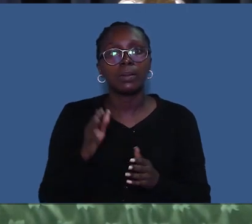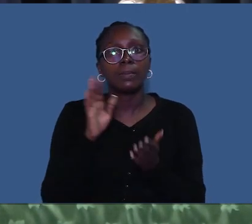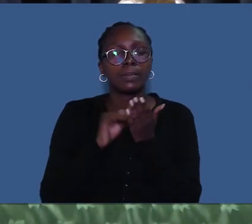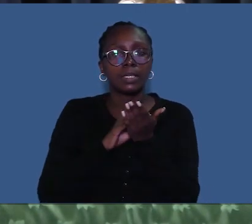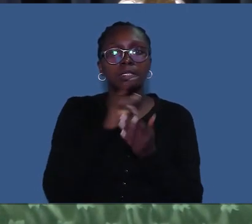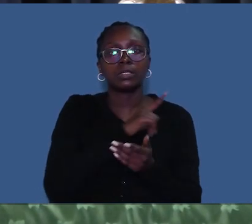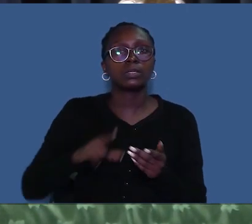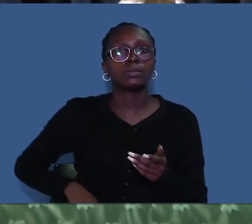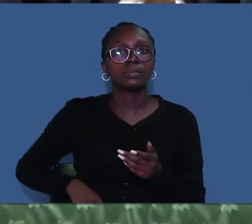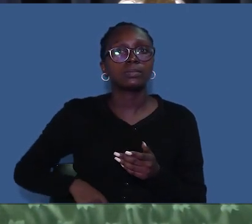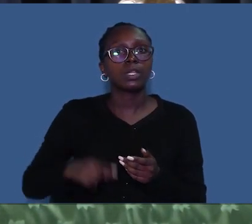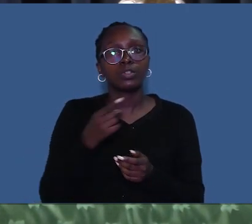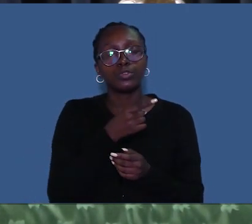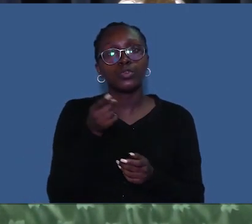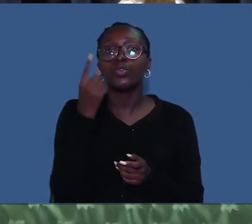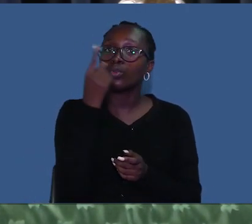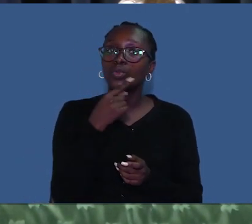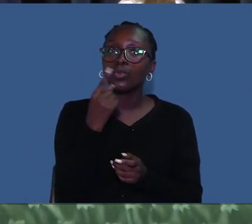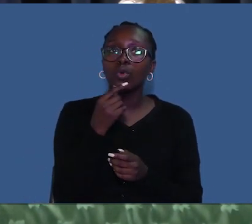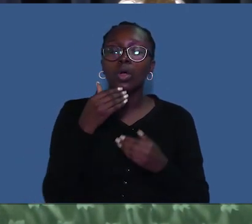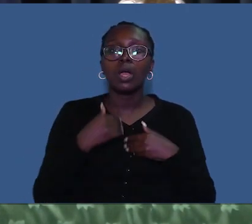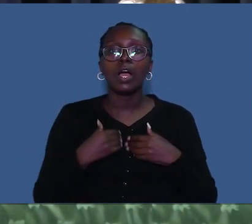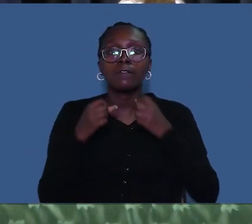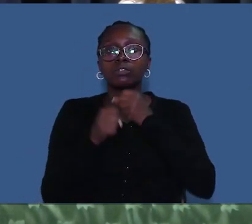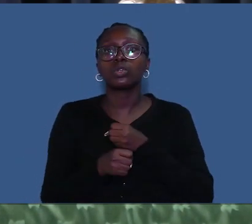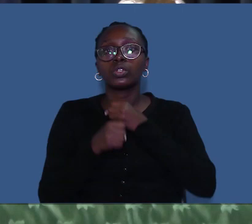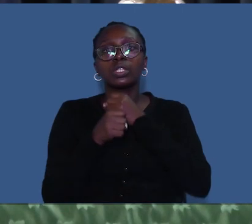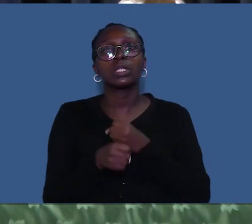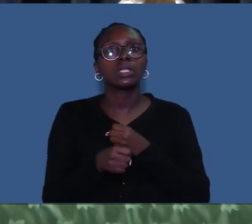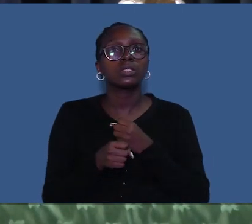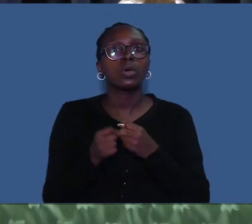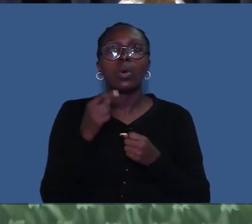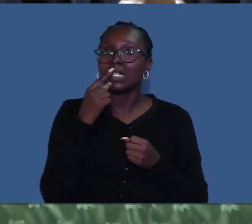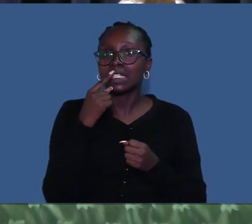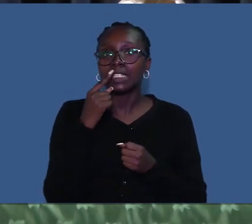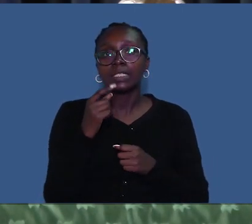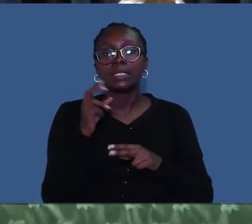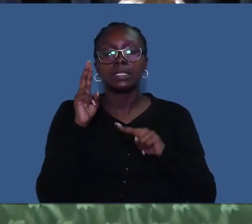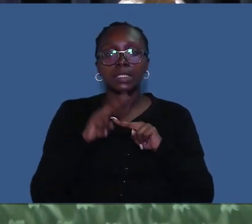the Lord. You who ride on white donkeys, sitting on your saddle blankets,